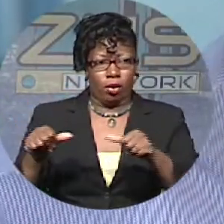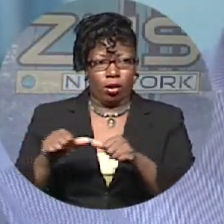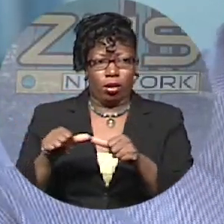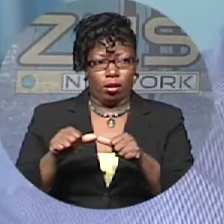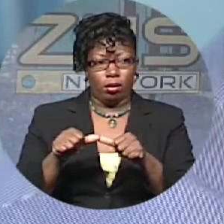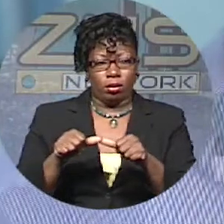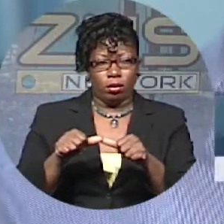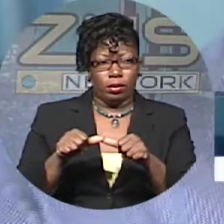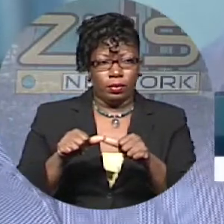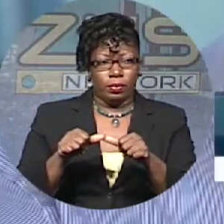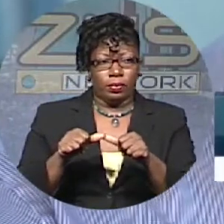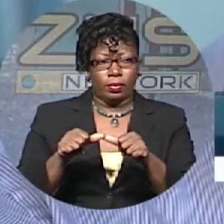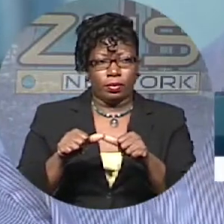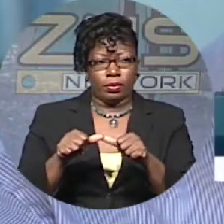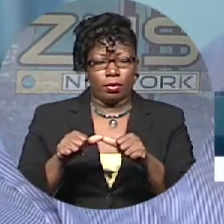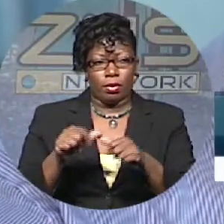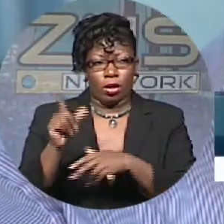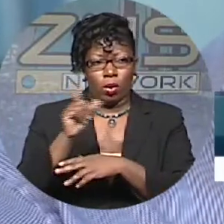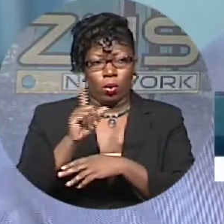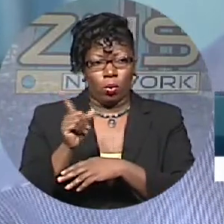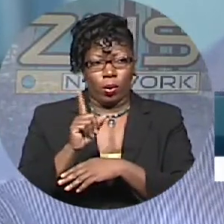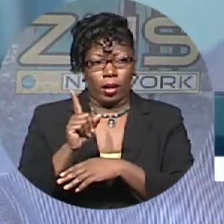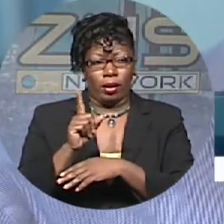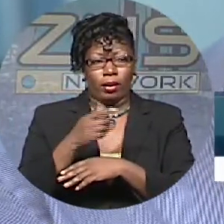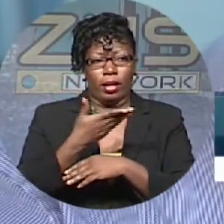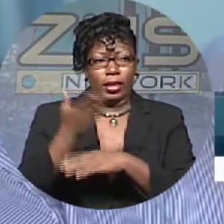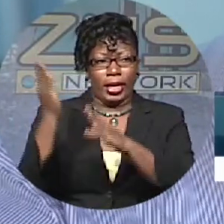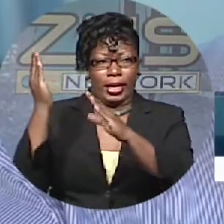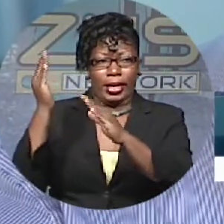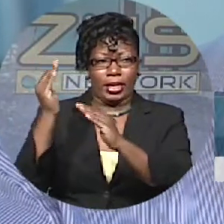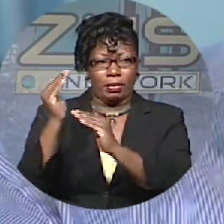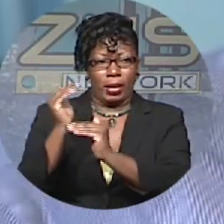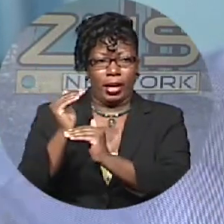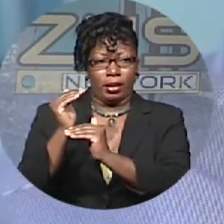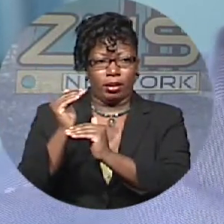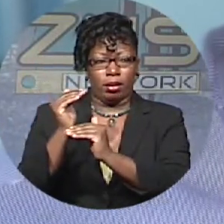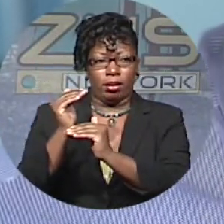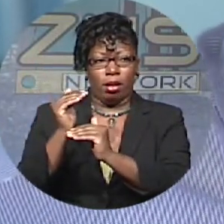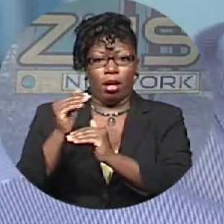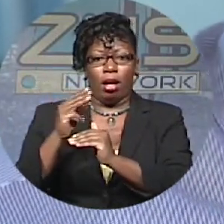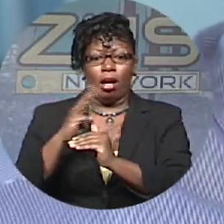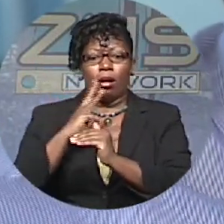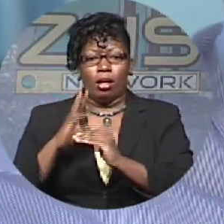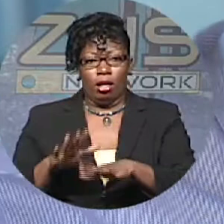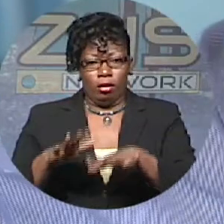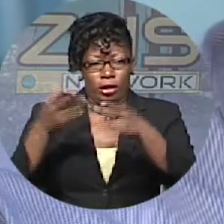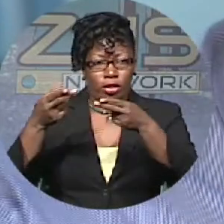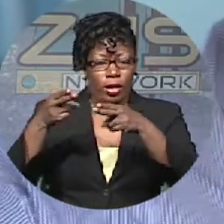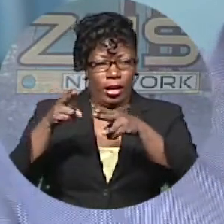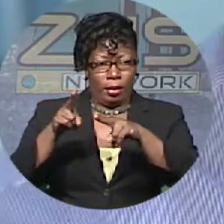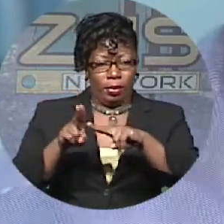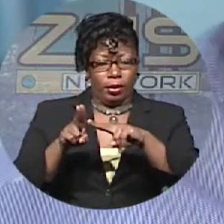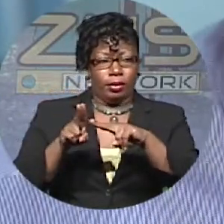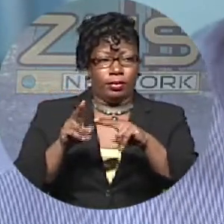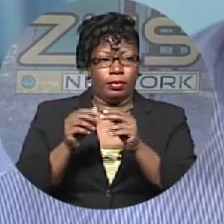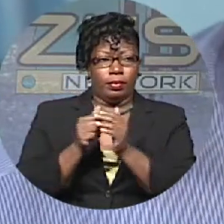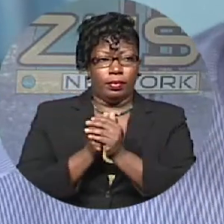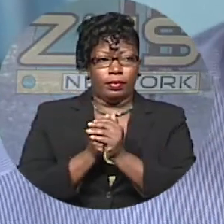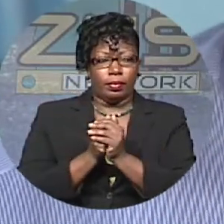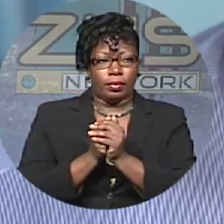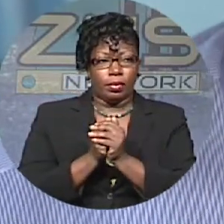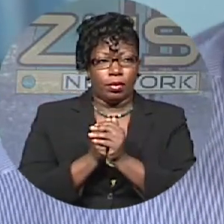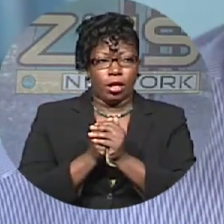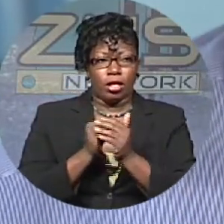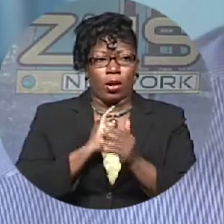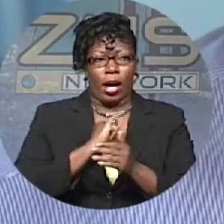area by corner where they expected flooding to occur and the level of flooding that occurred. So I